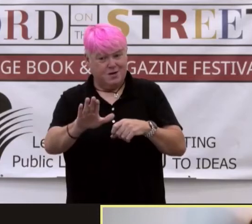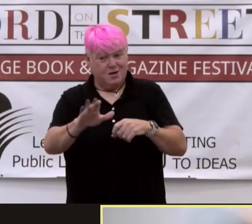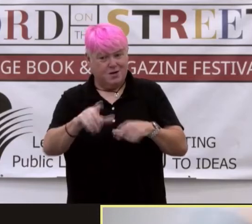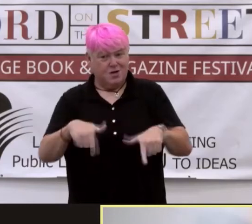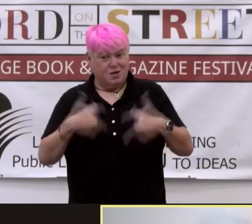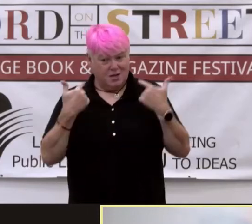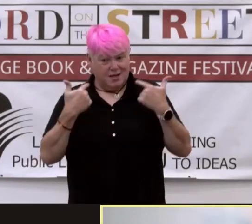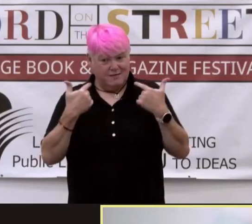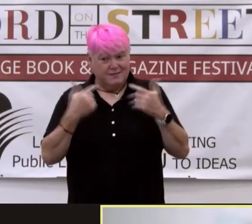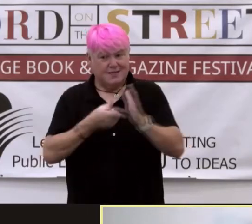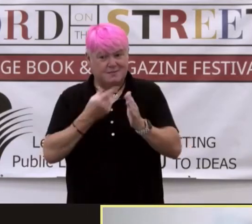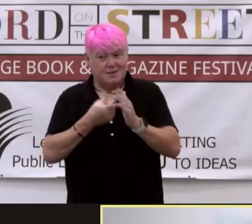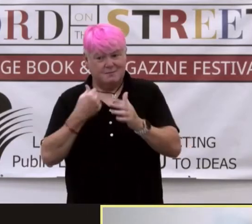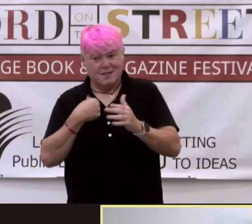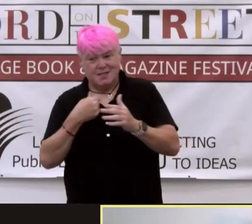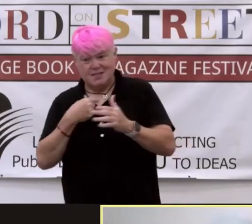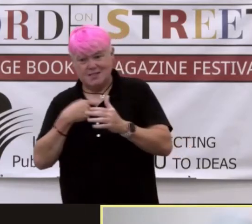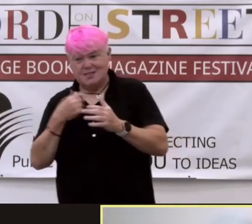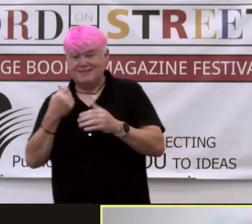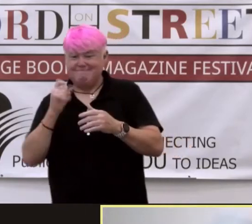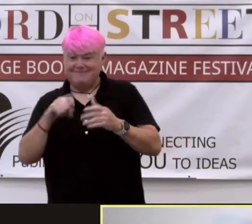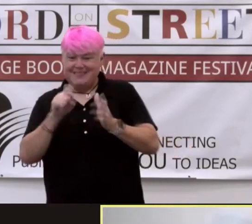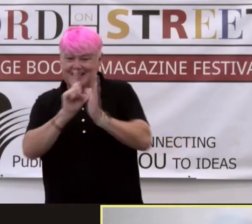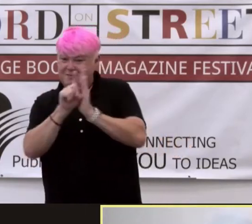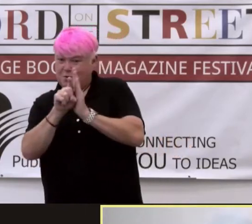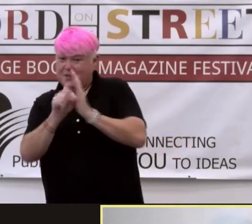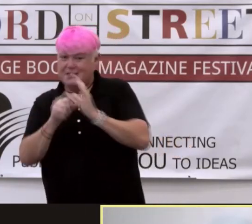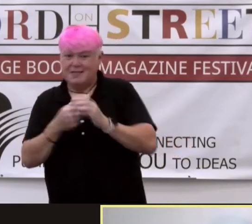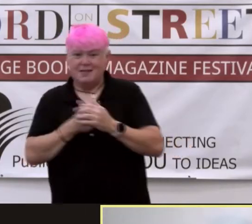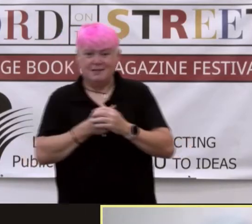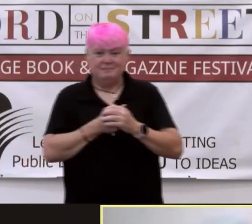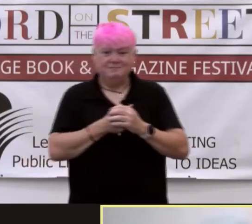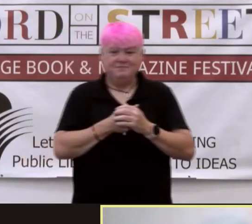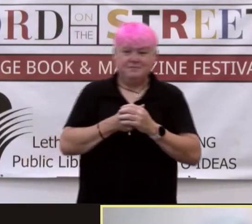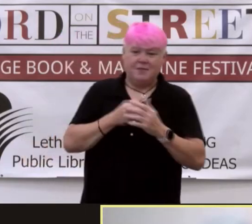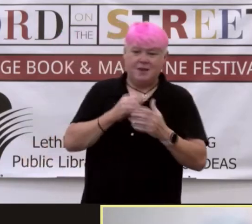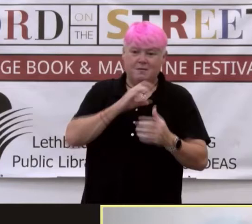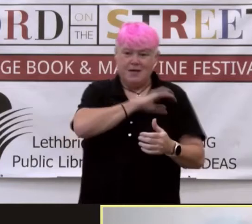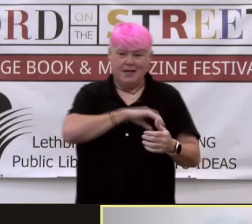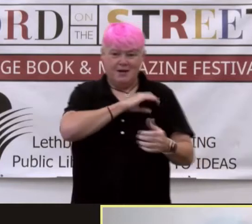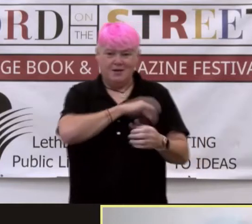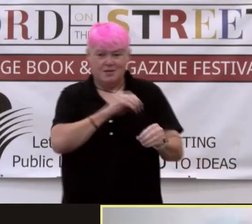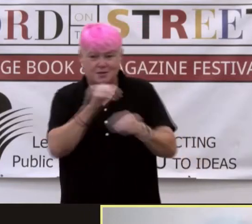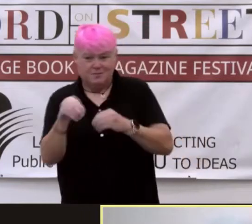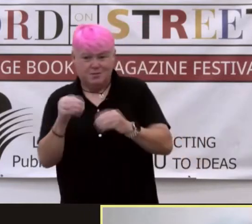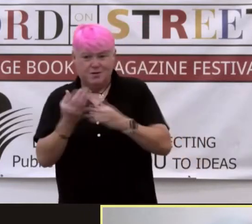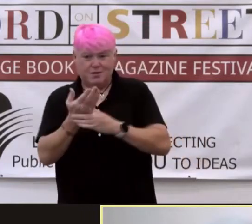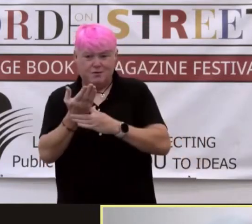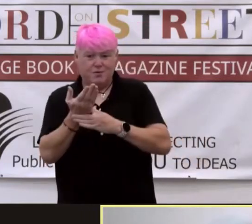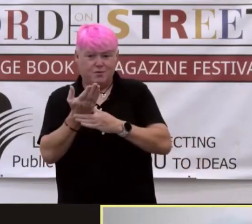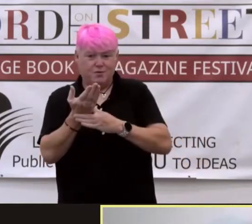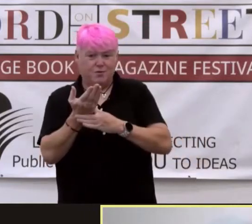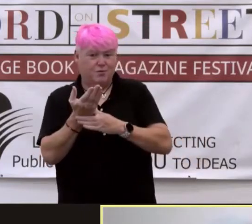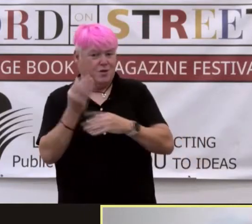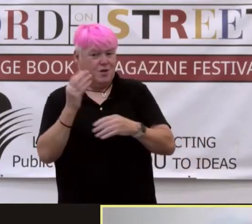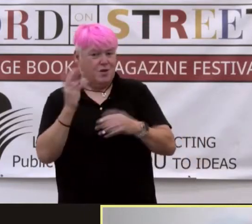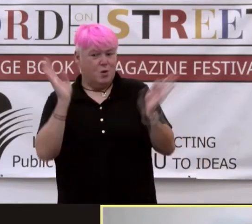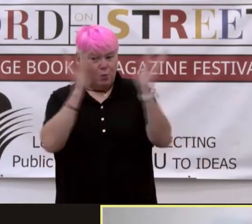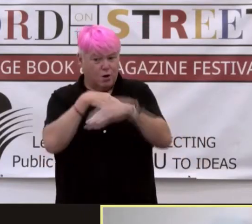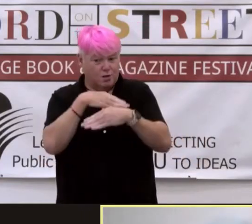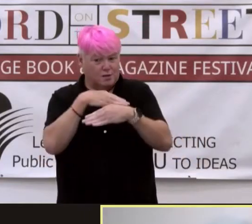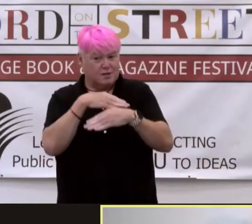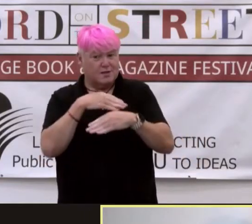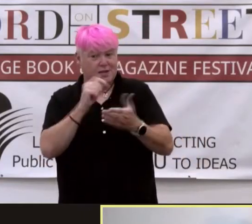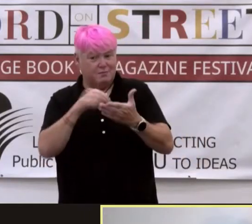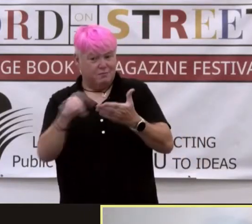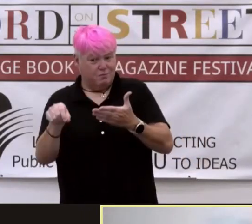Yeah. Yeah, it makes me feel kind of weak, honestly. I'm like, I've put my characters through worse than writing about them. So what am I